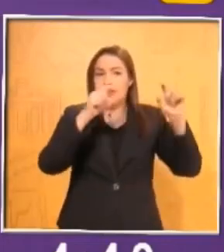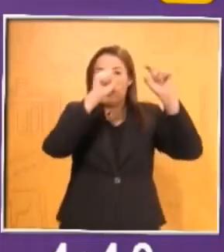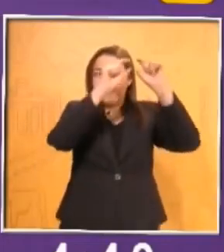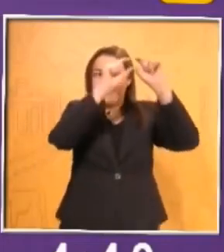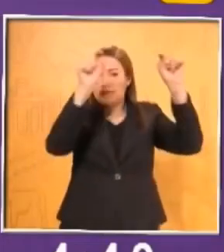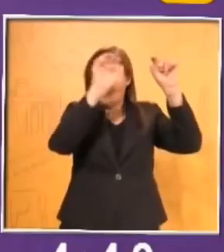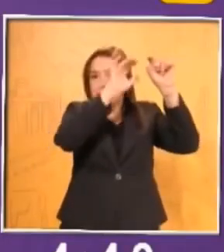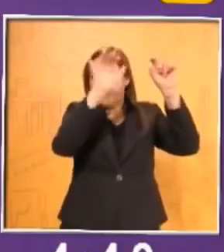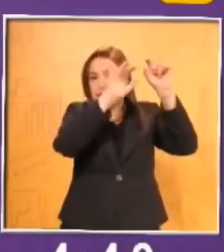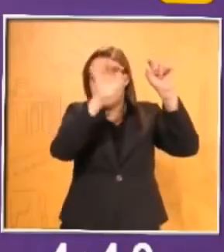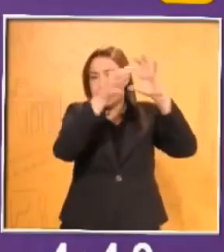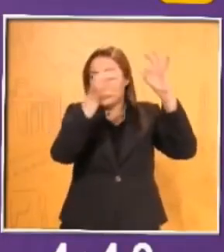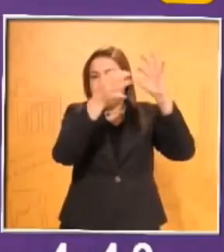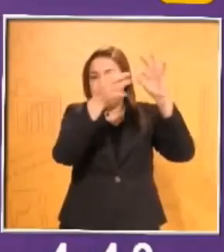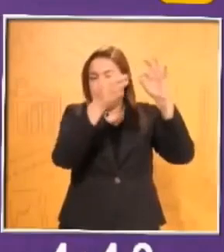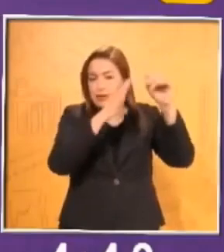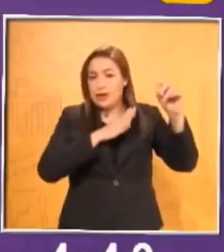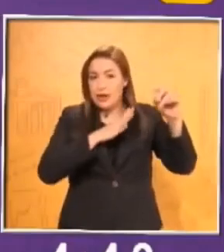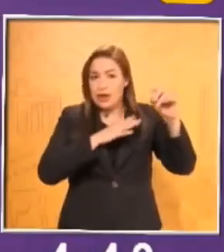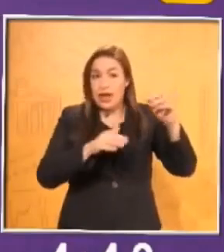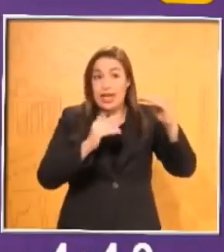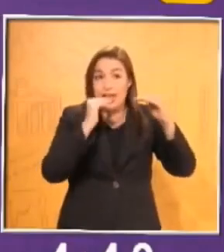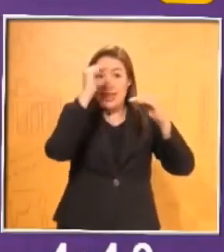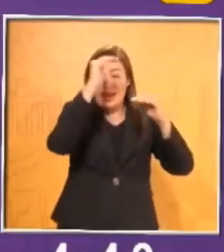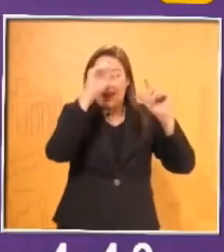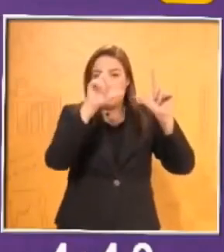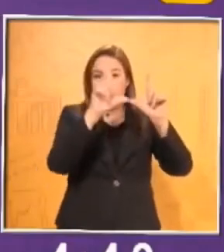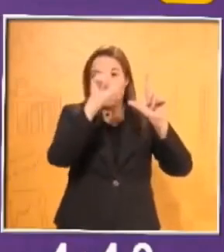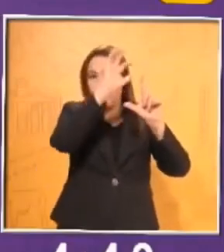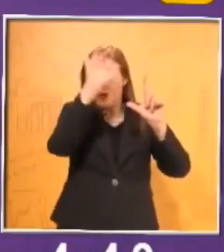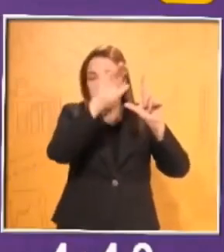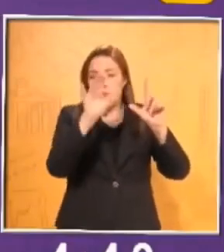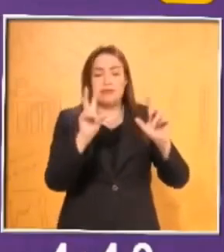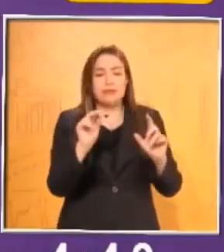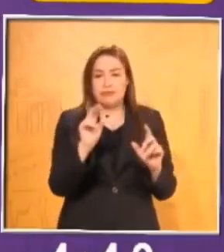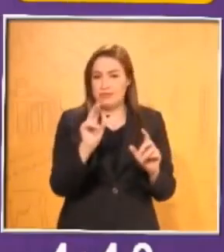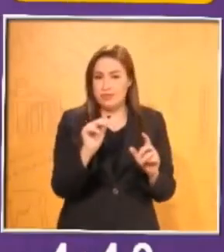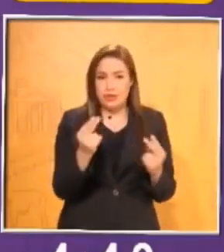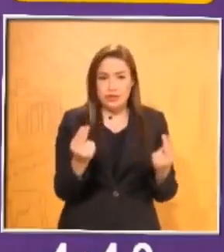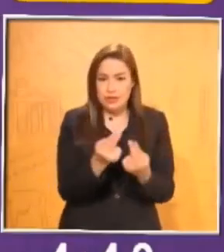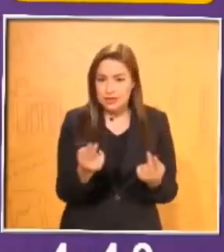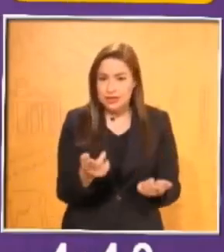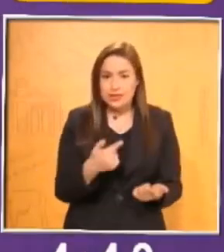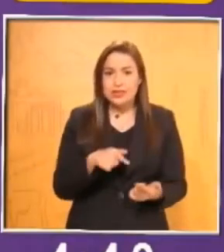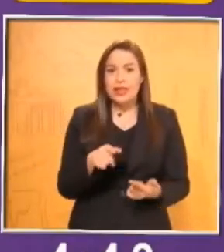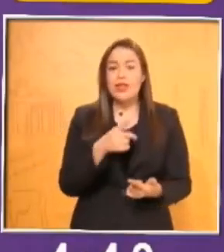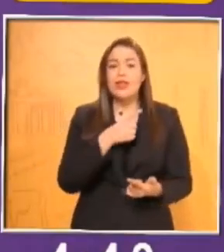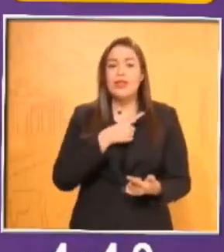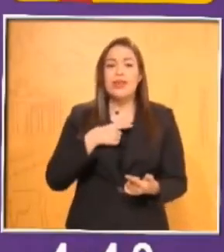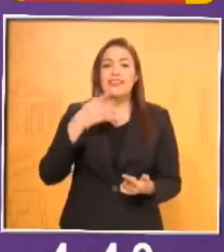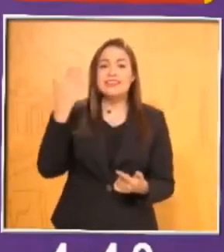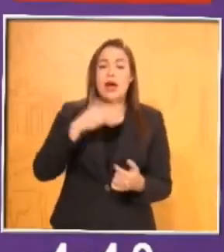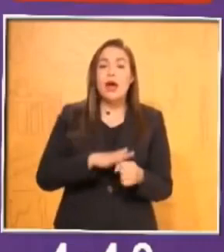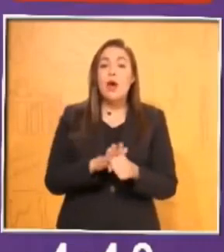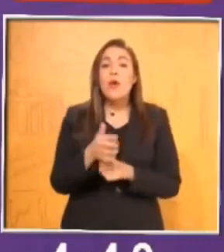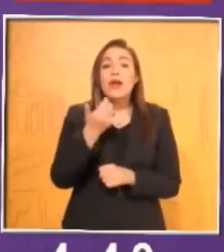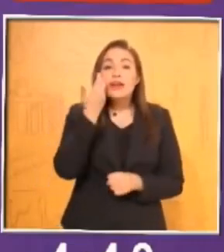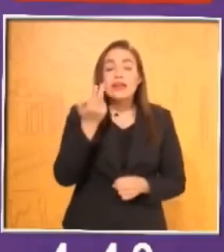can decide where to write the topic or the name of your comic strip. And when you do that, you're going to